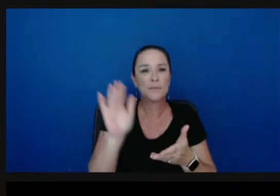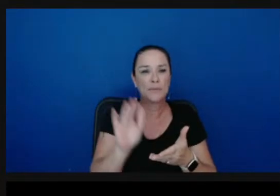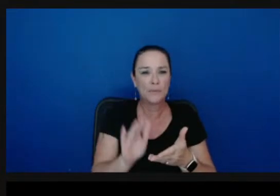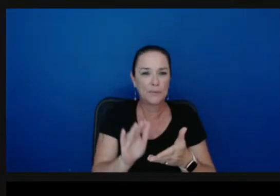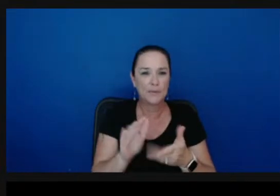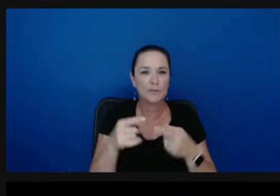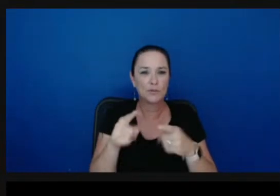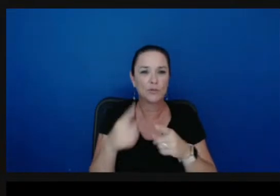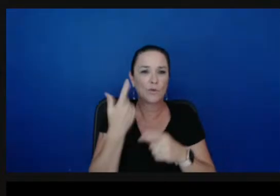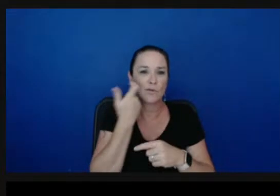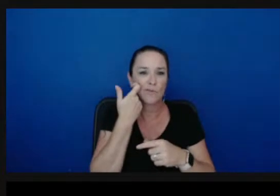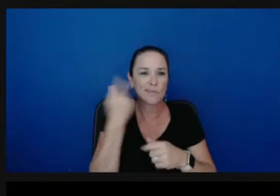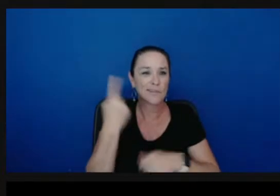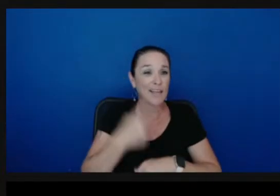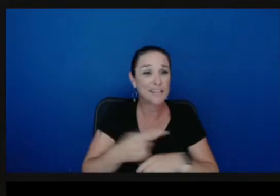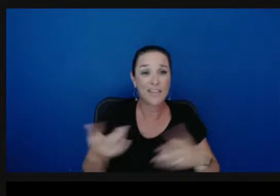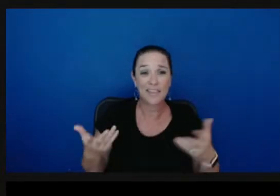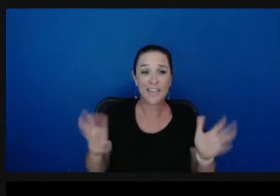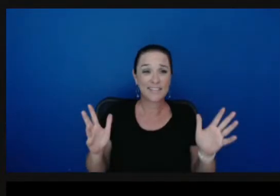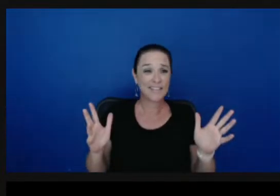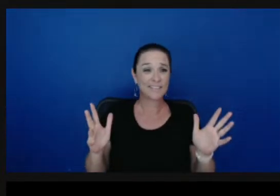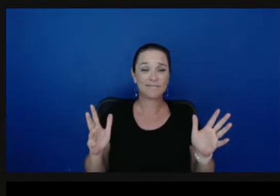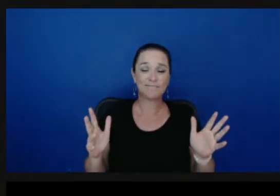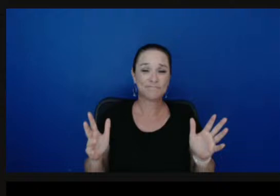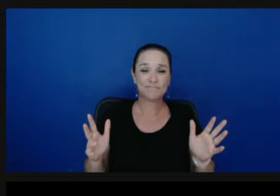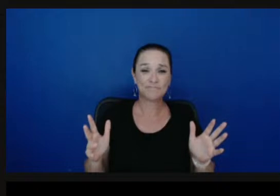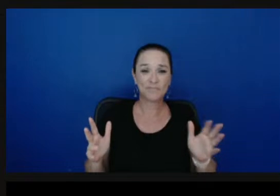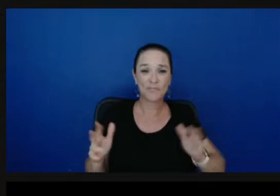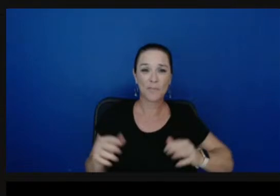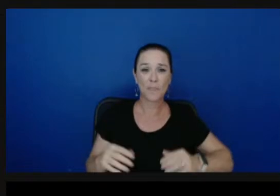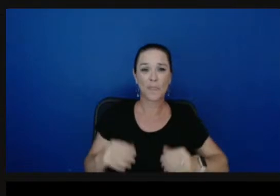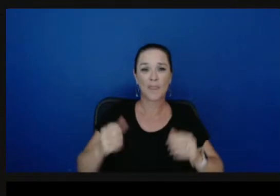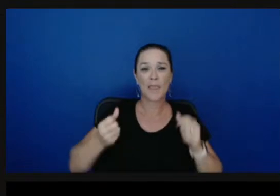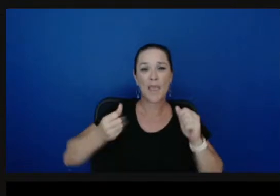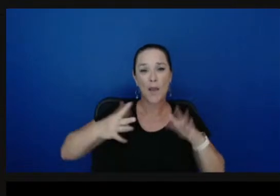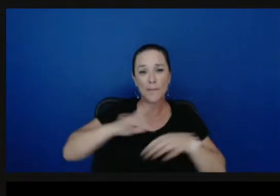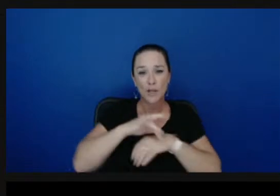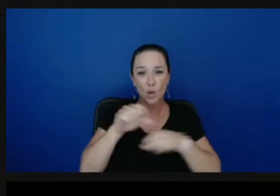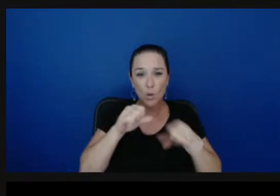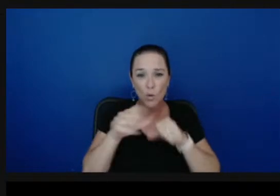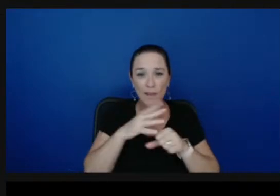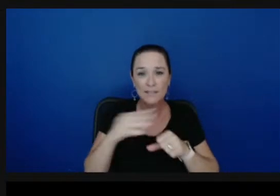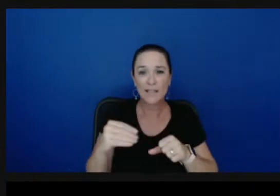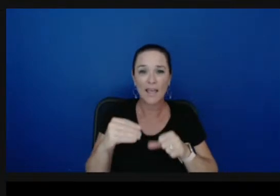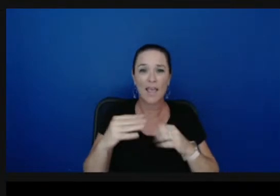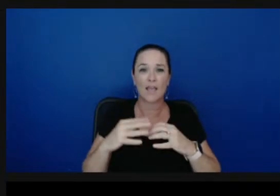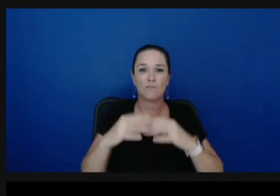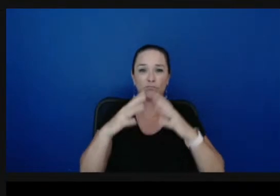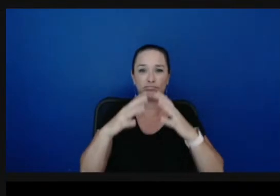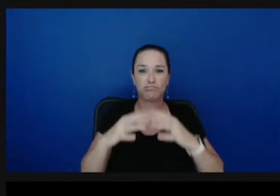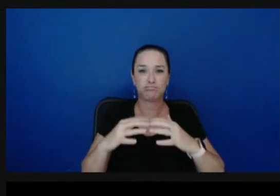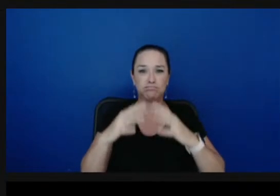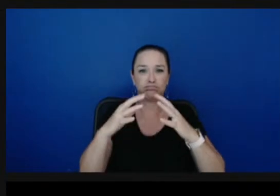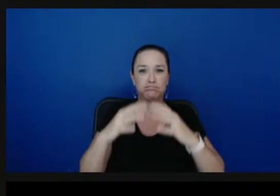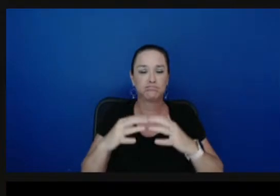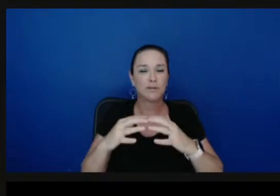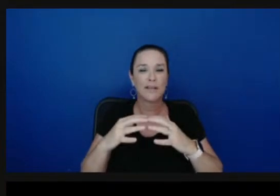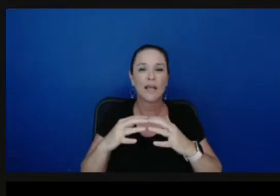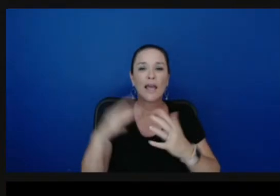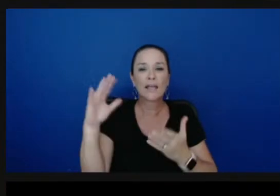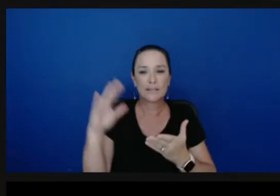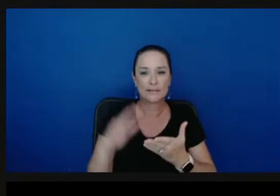That's it. The rates of seismicity and deformation have decreased, but could increase again at any time.